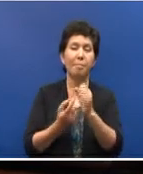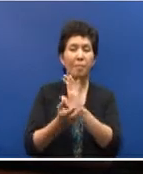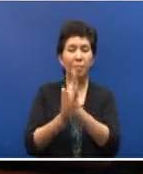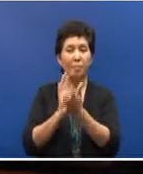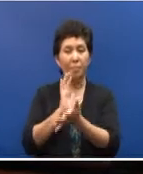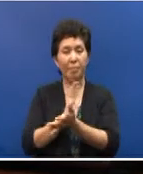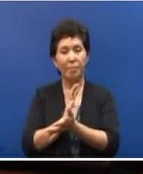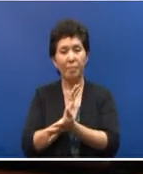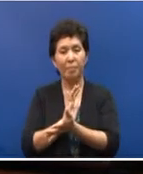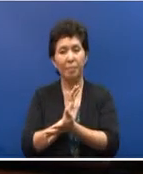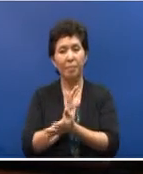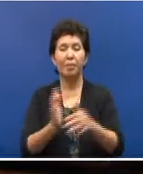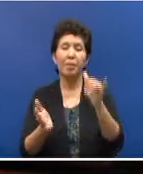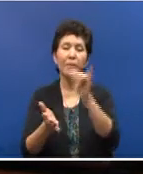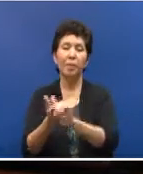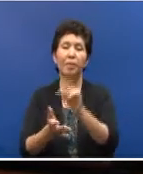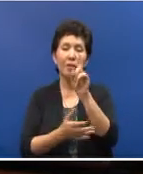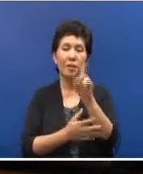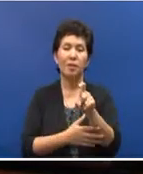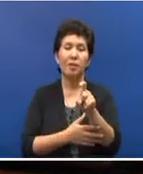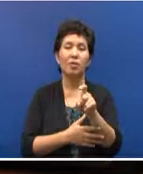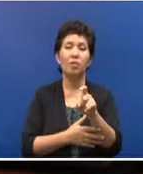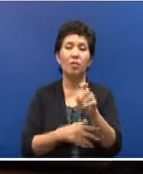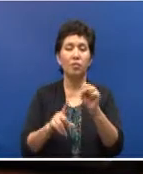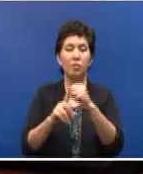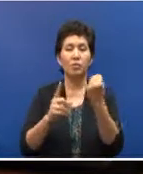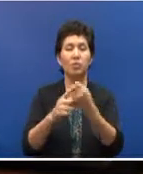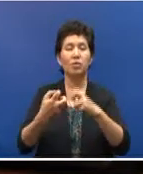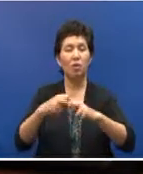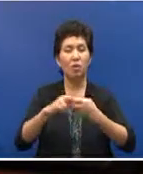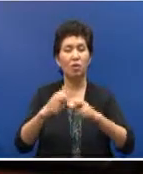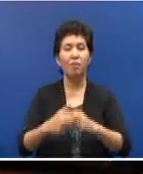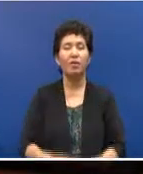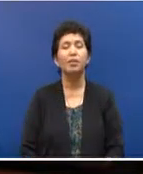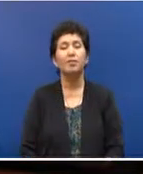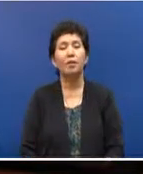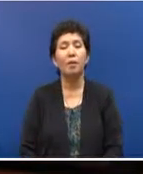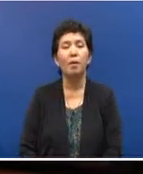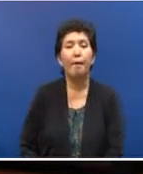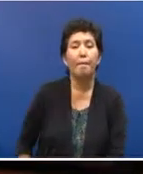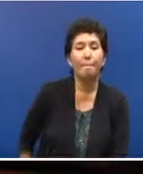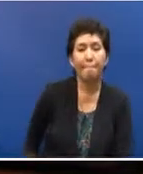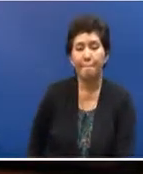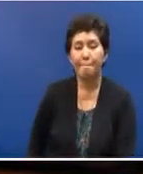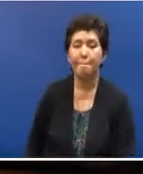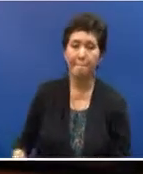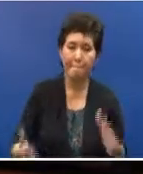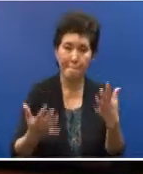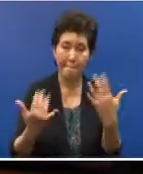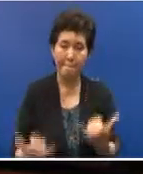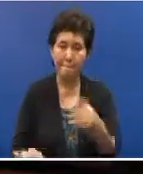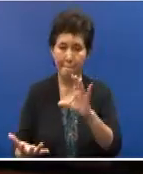so then it will lead to social conflict, okay, the ethnic conflict. Now we want to